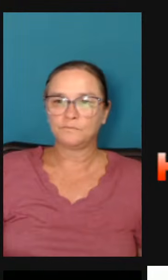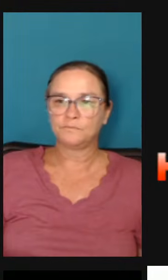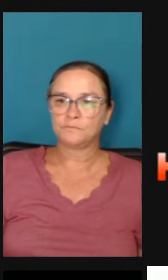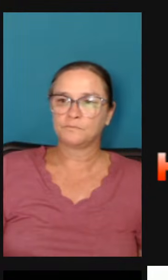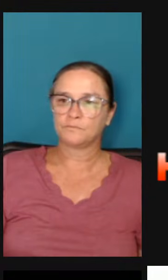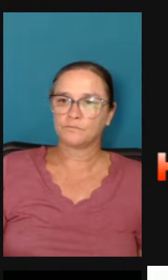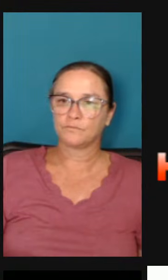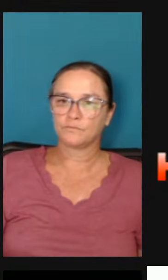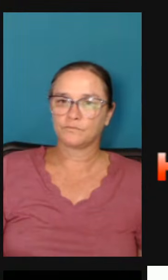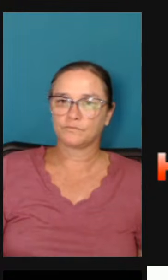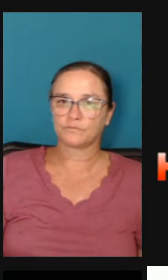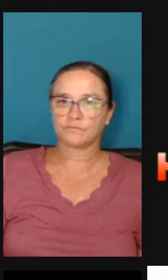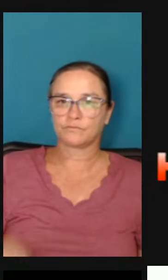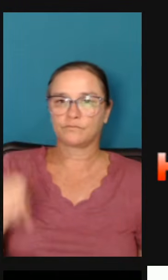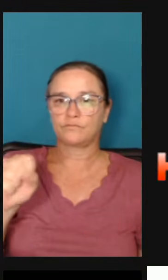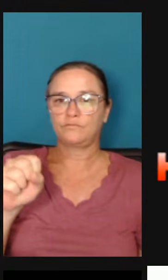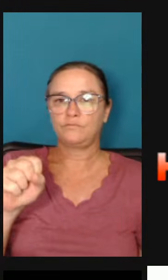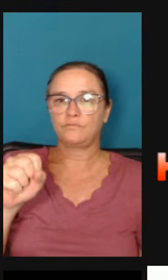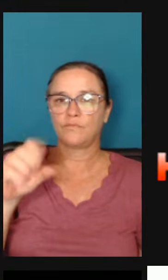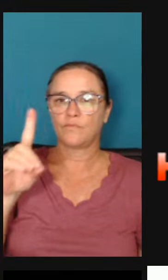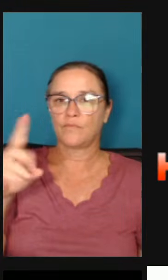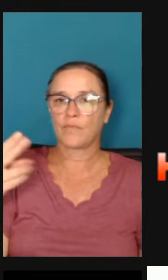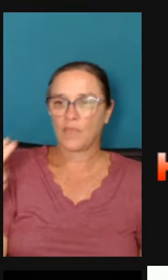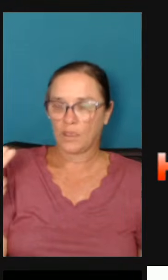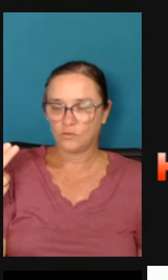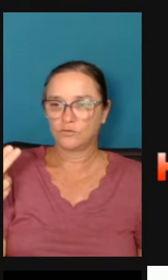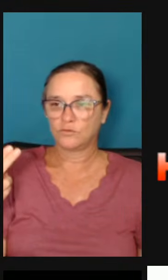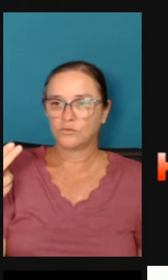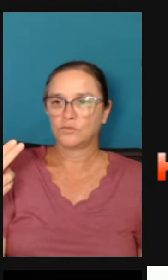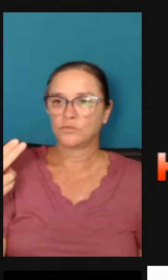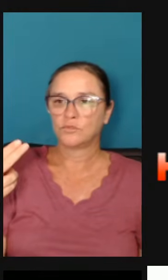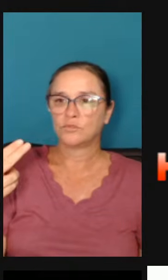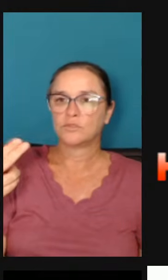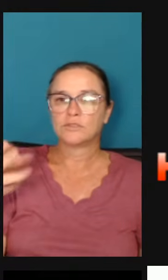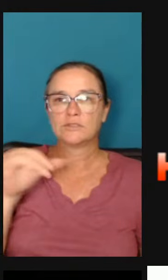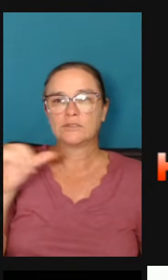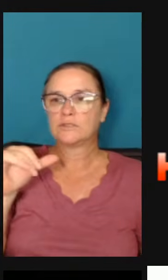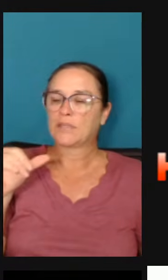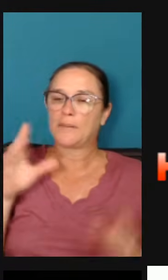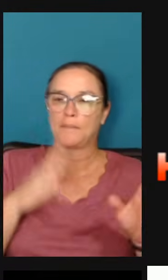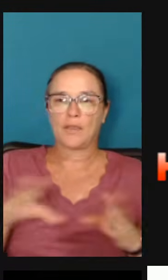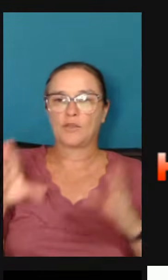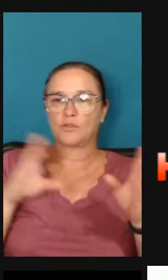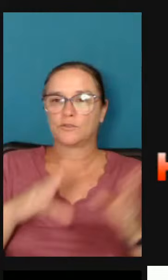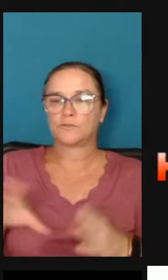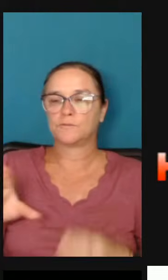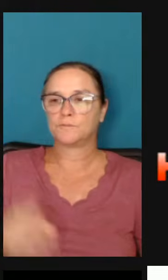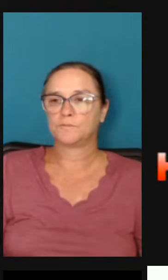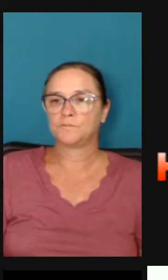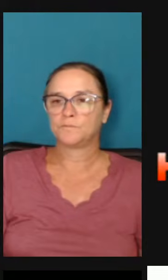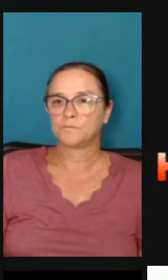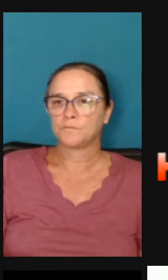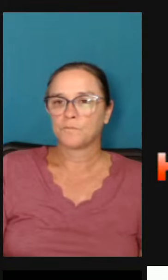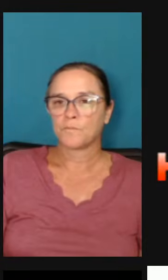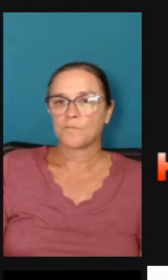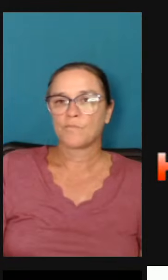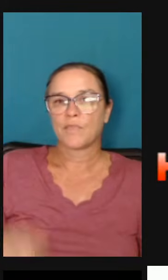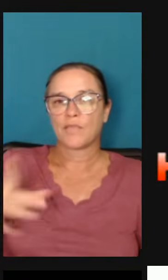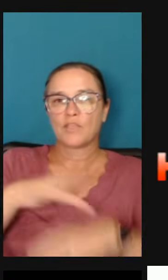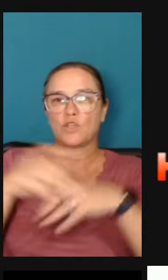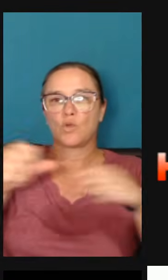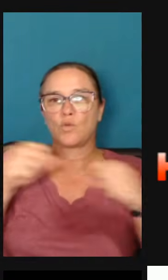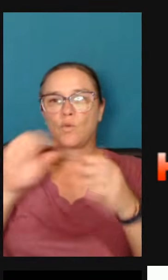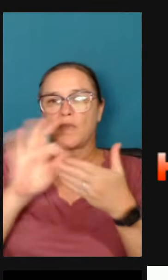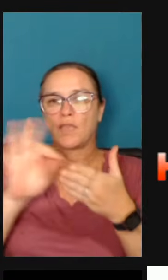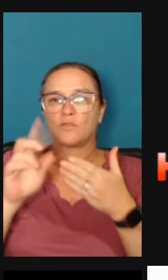The Sand Hill Station, similar pattern, but slightly varying there. And here's our earthquake counts for the month, which is really